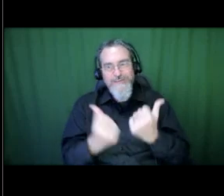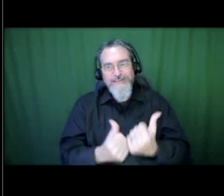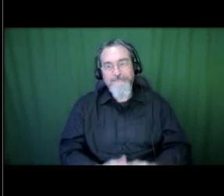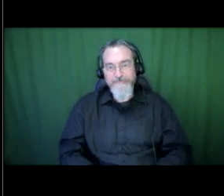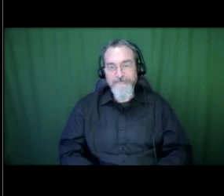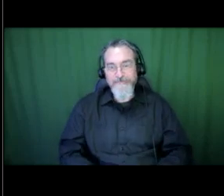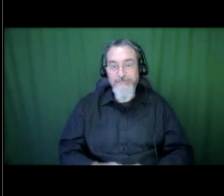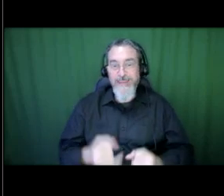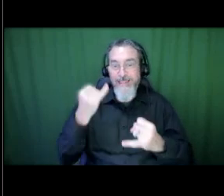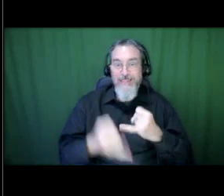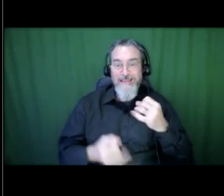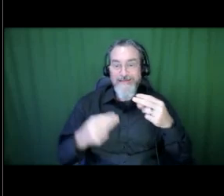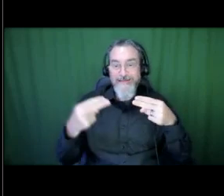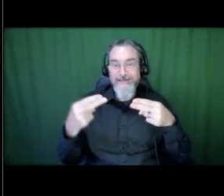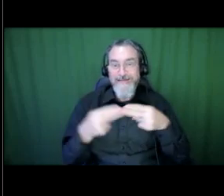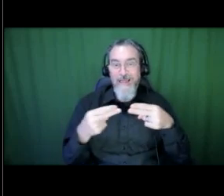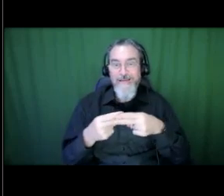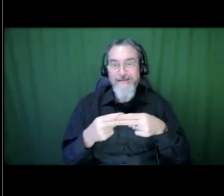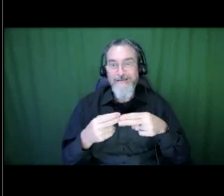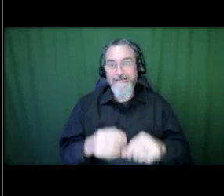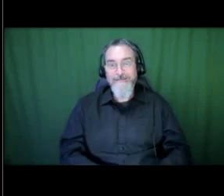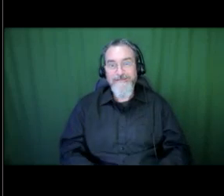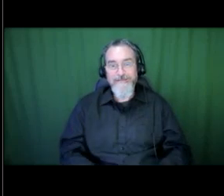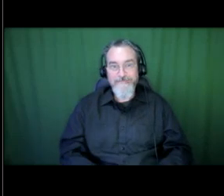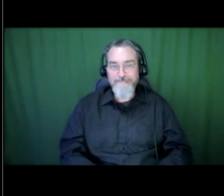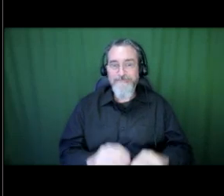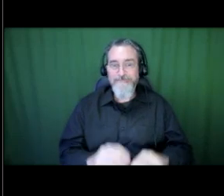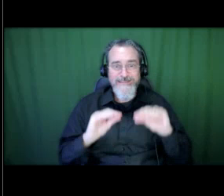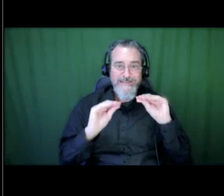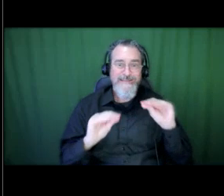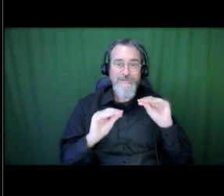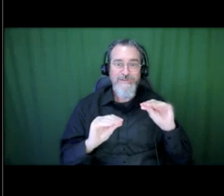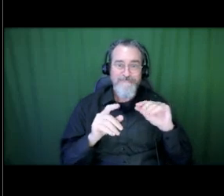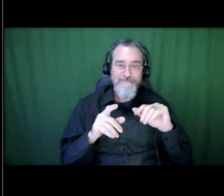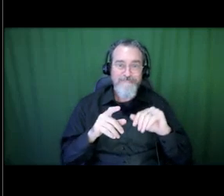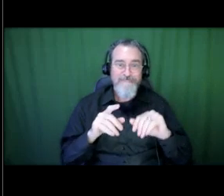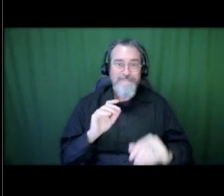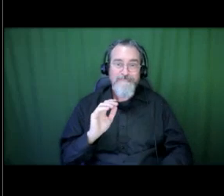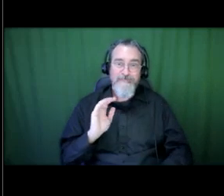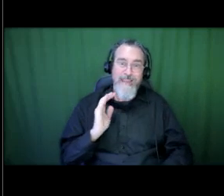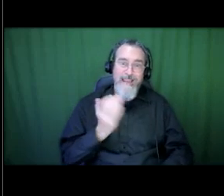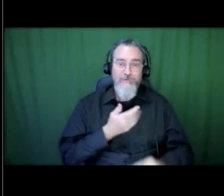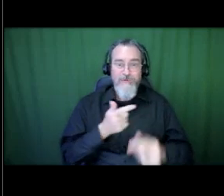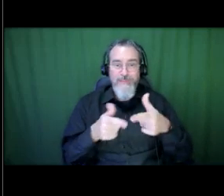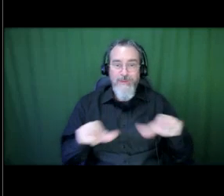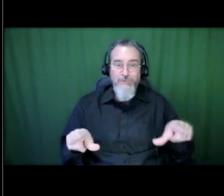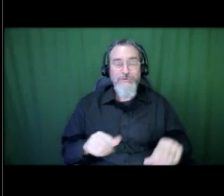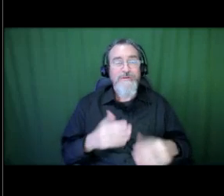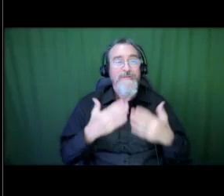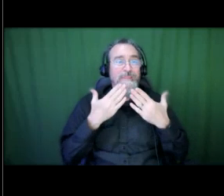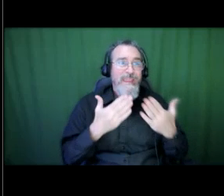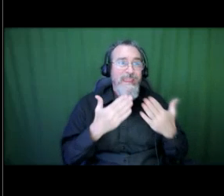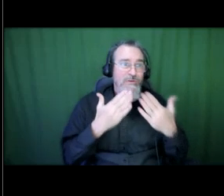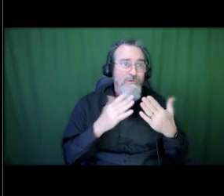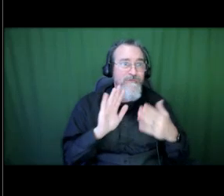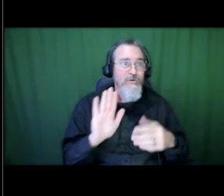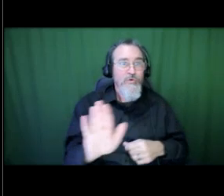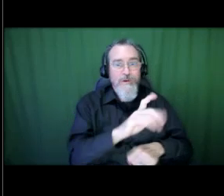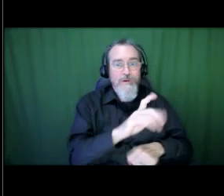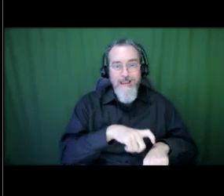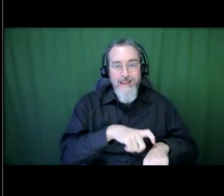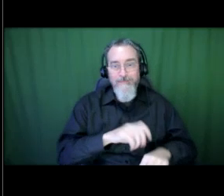slide, again, just teaching Kagasakun. We thank you all for your time, excited for our breakout sessions. And we'll put our